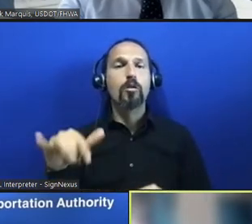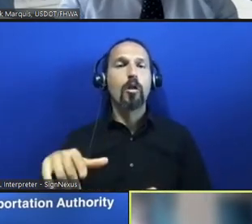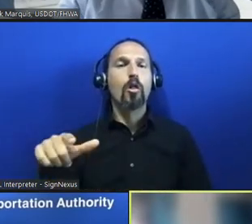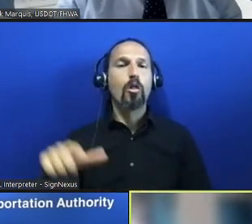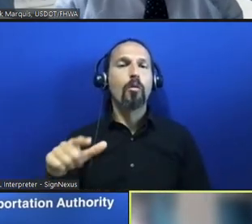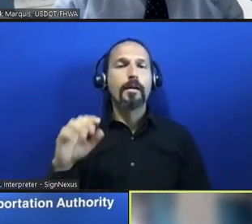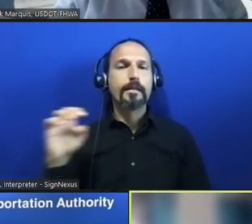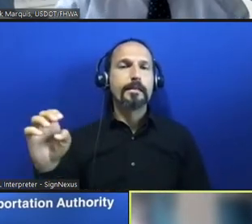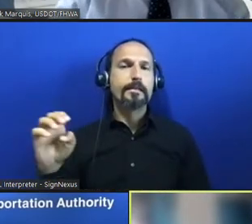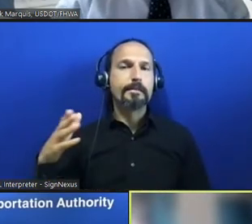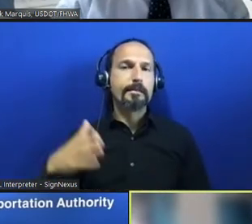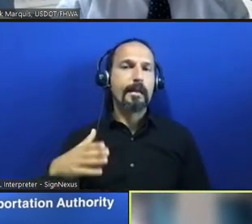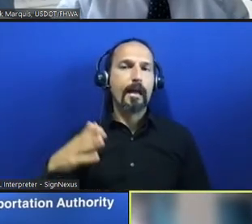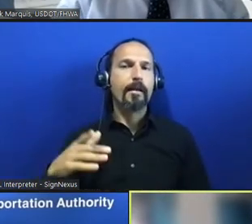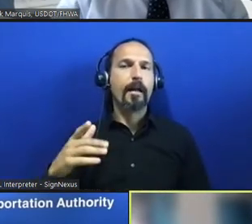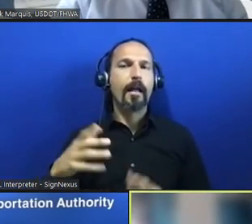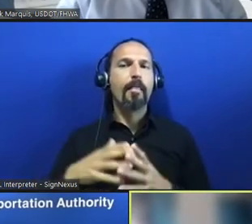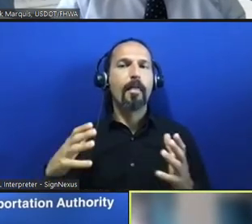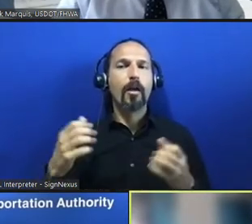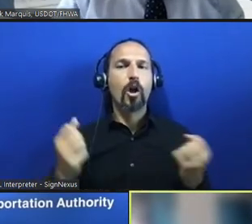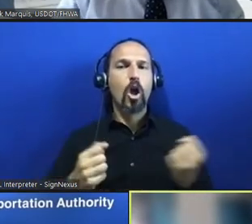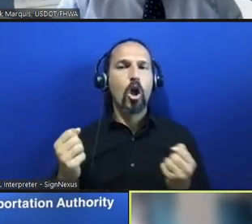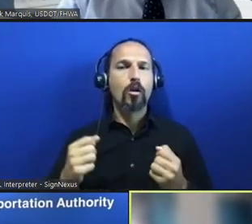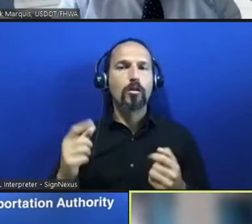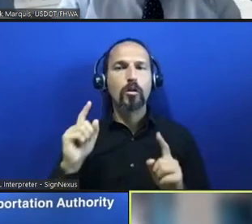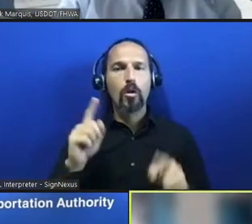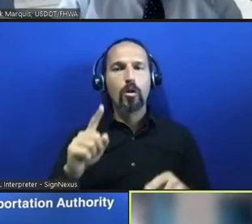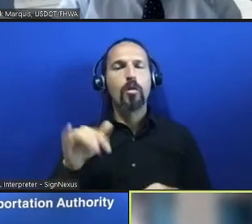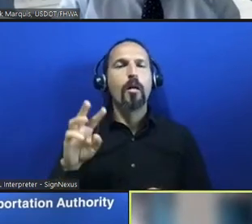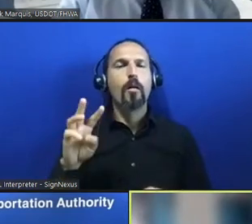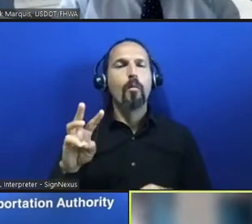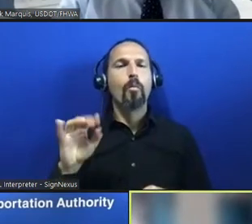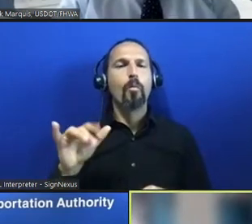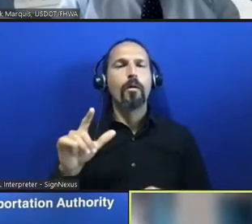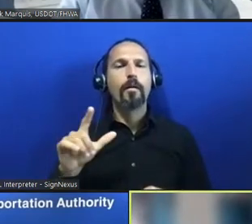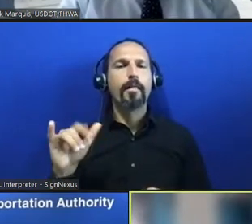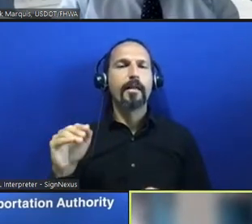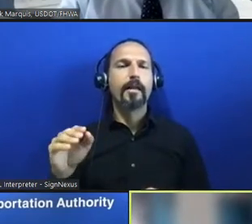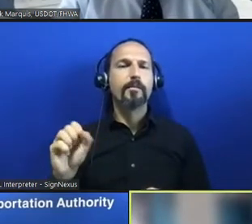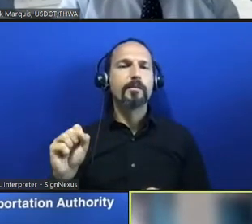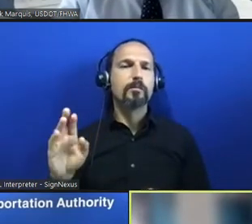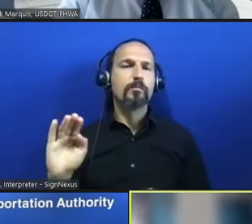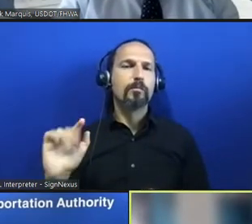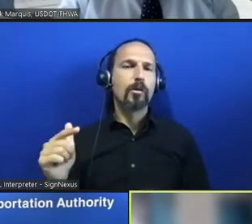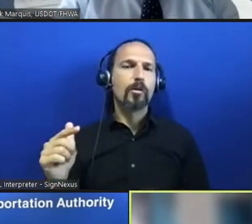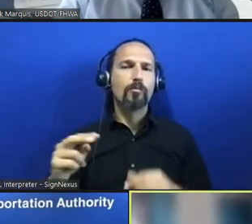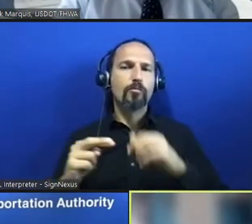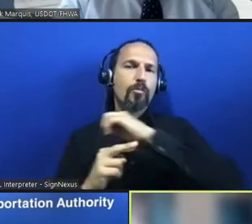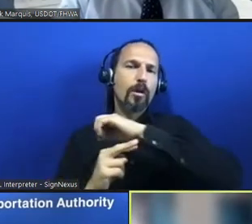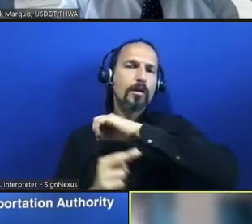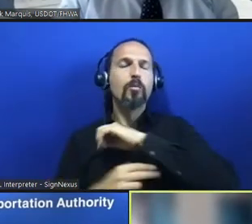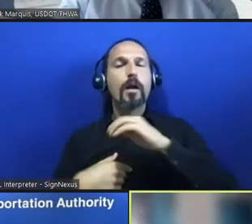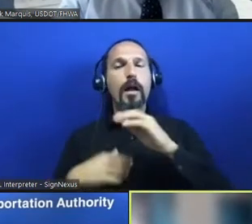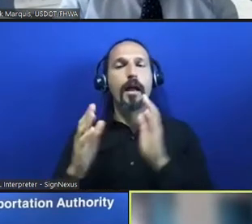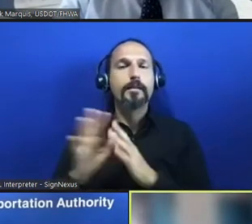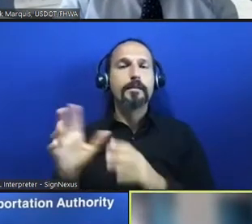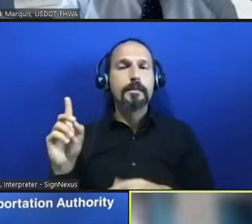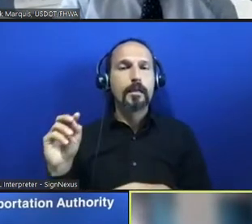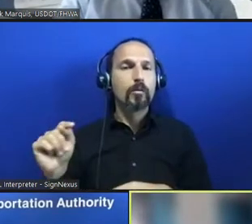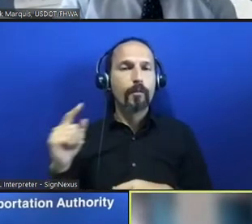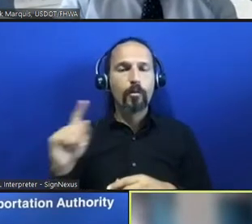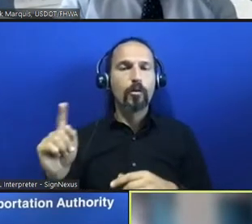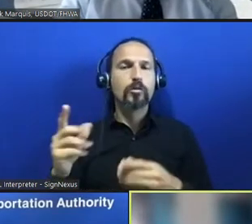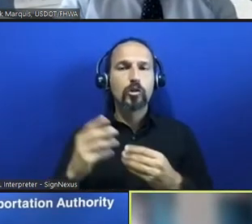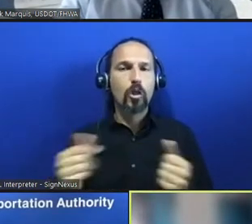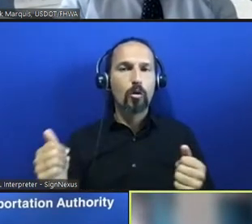is plagued with congestion from Cars heading towards the Williamsburg Bridge for years we have asked the Department of Transportation for solutions